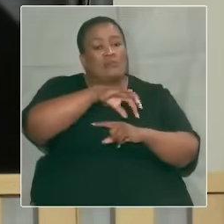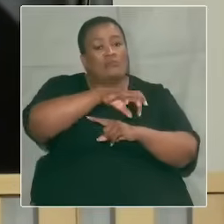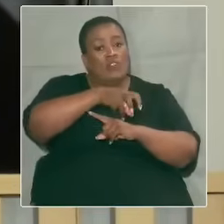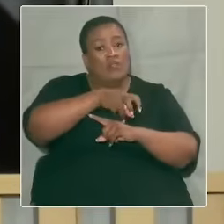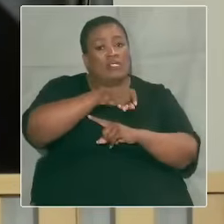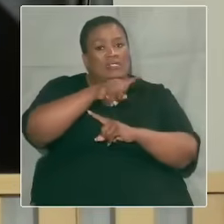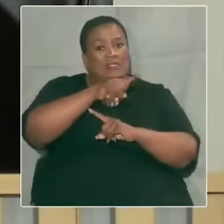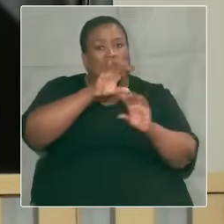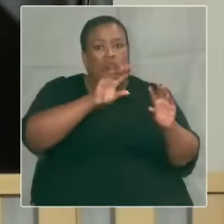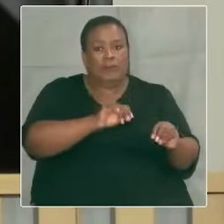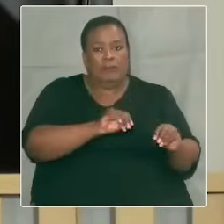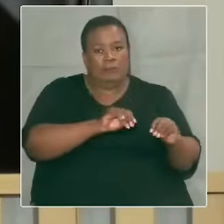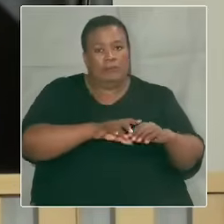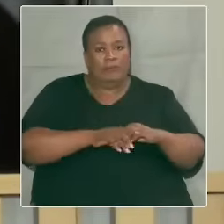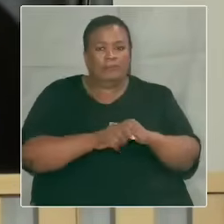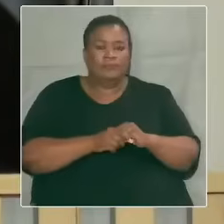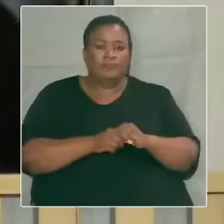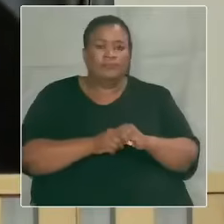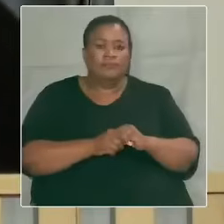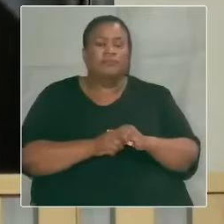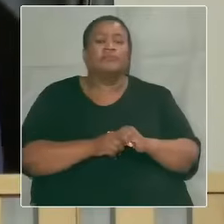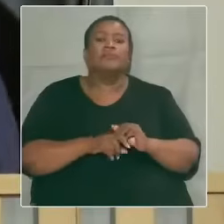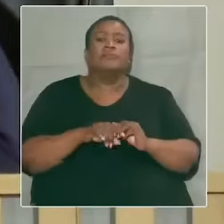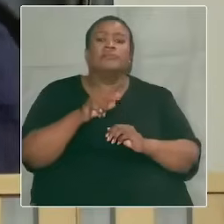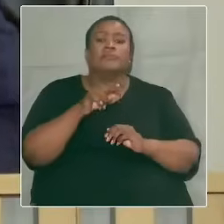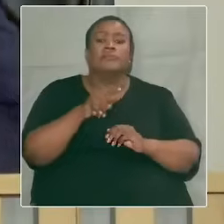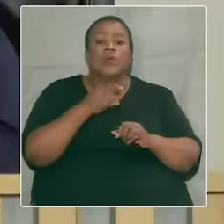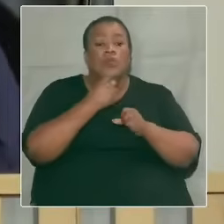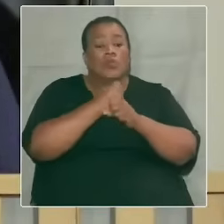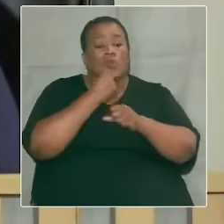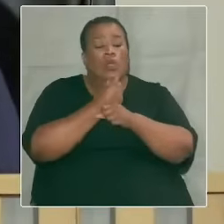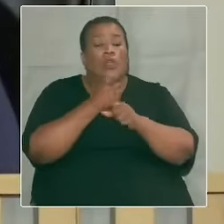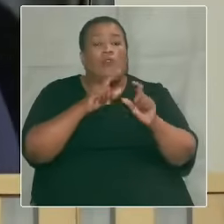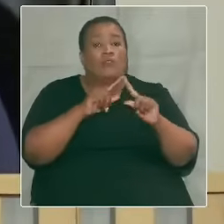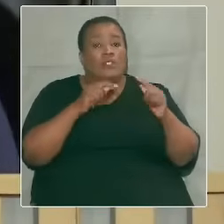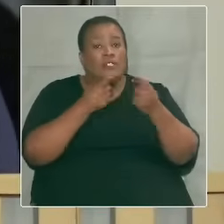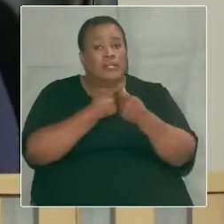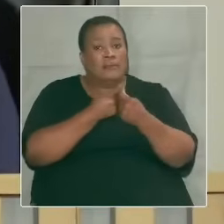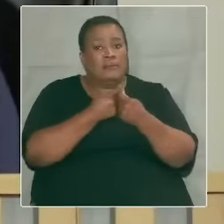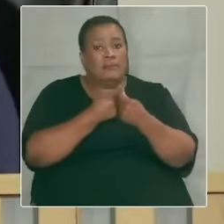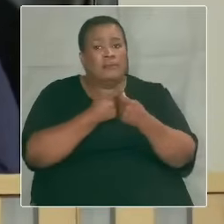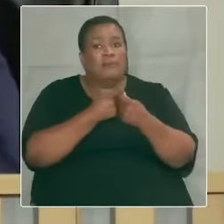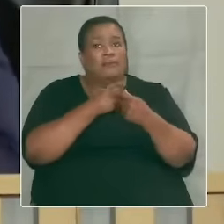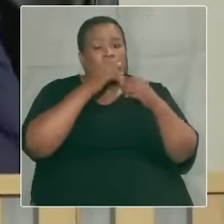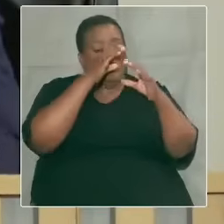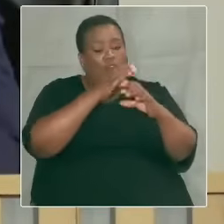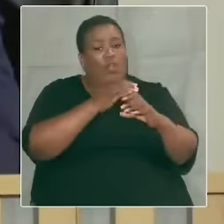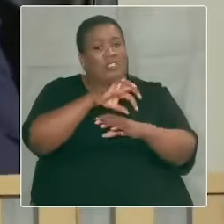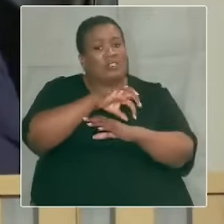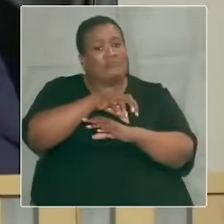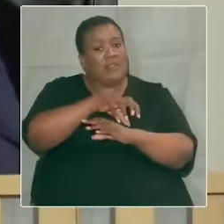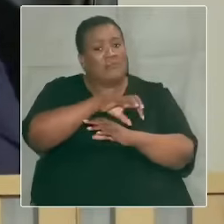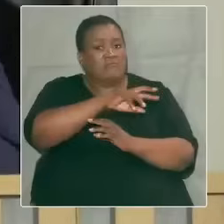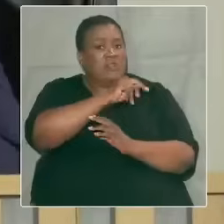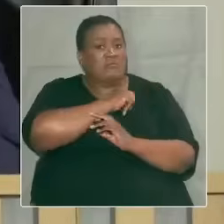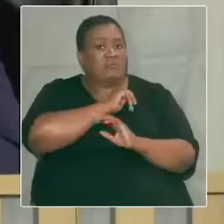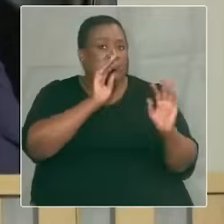and beyond. The work of the task team extends beyond the KZN